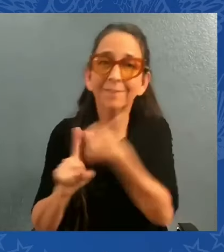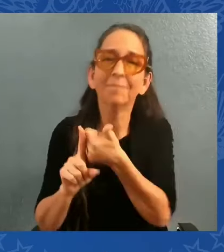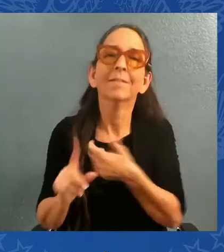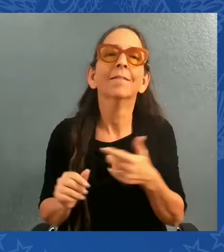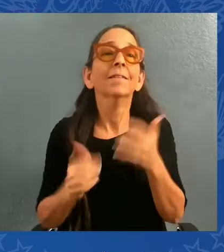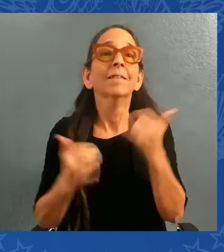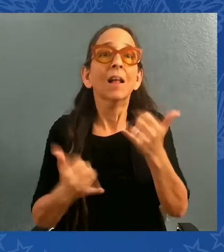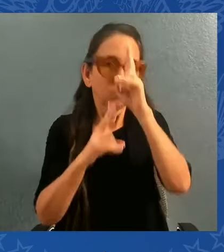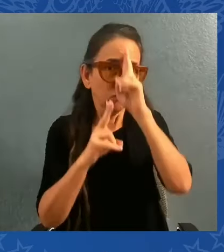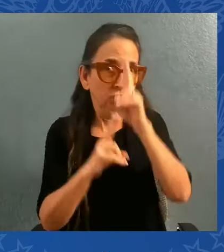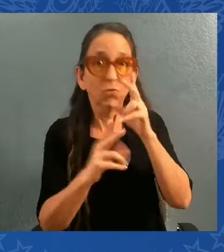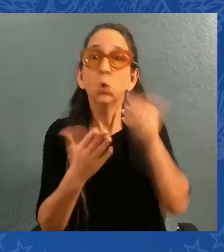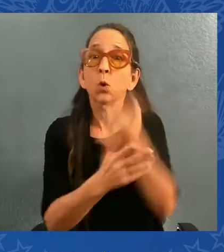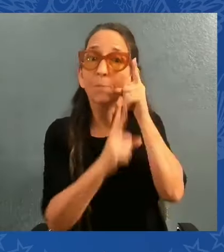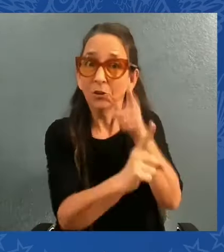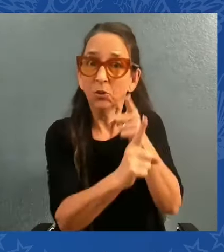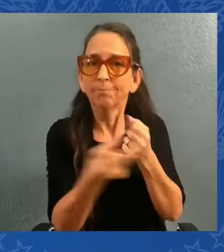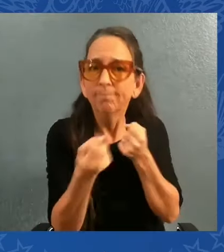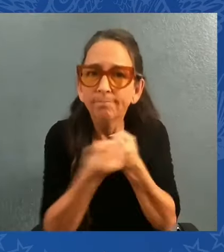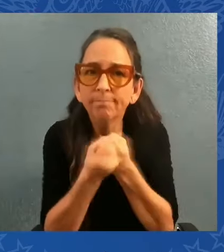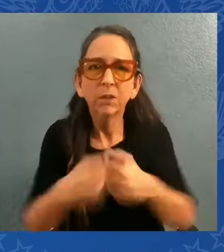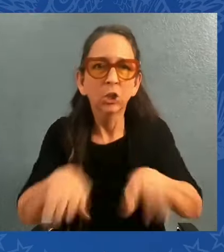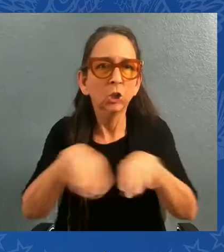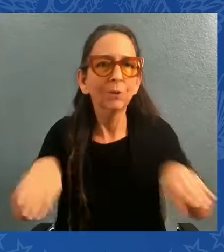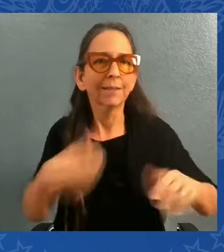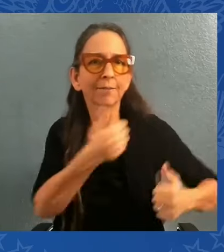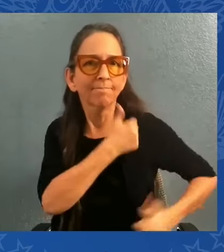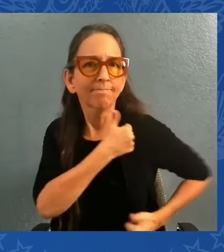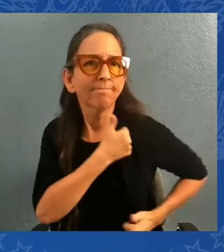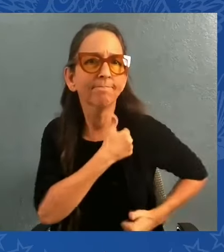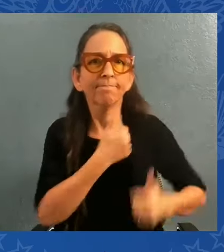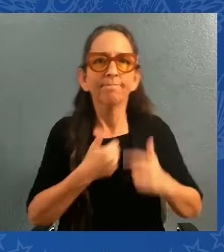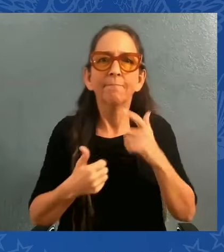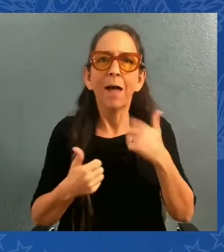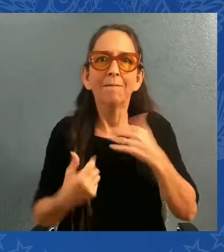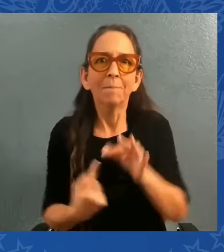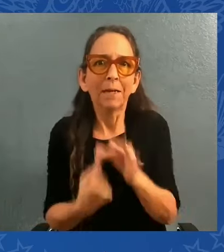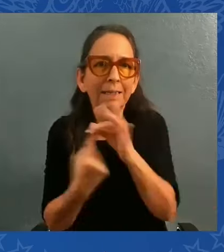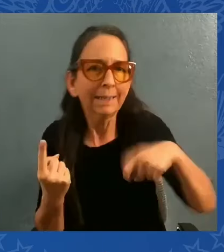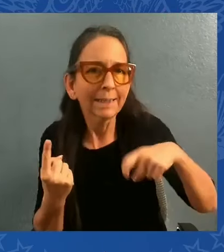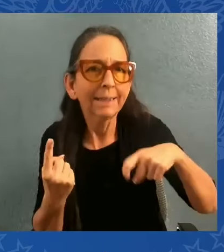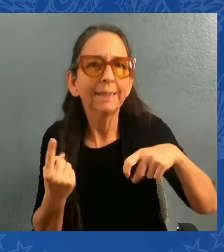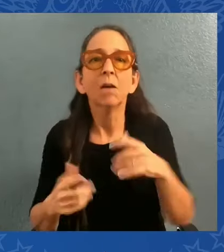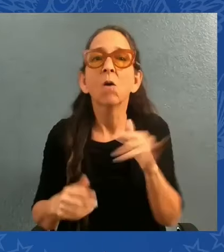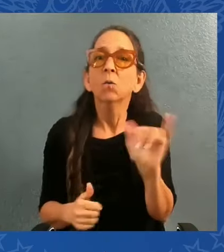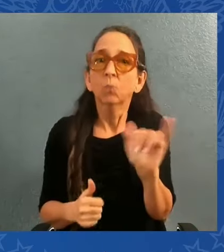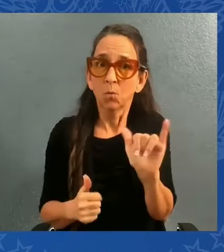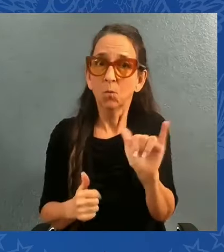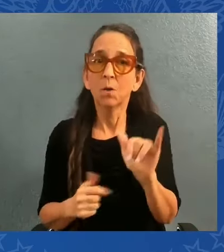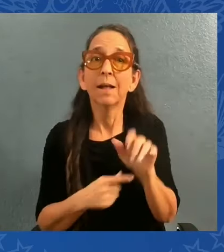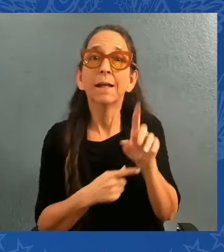needs. And I'm thinking of family members like VA's Deputy Secretary Tanya Bradshaw,